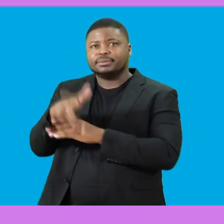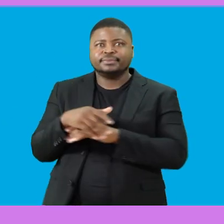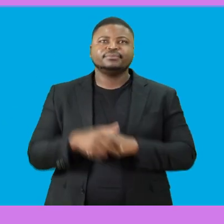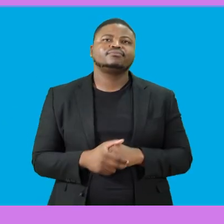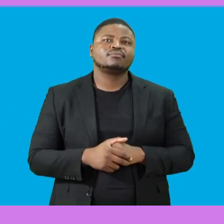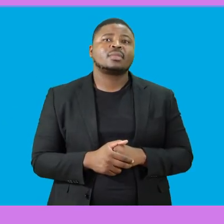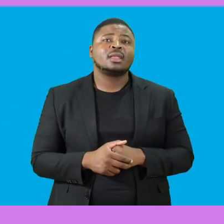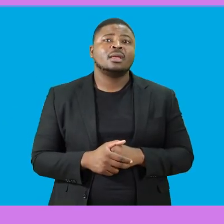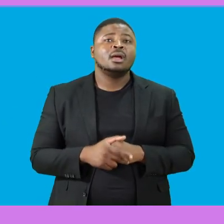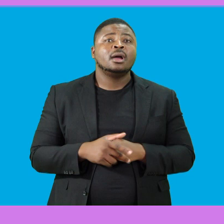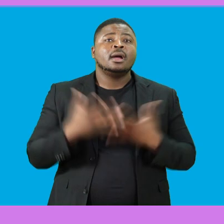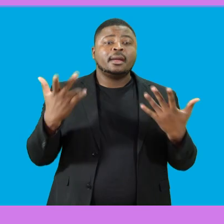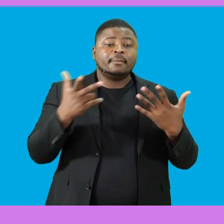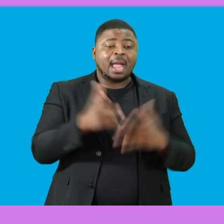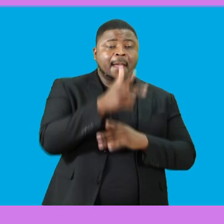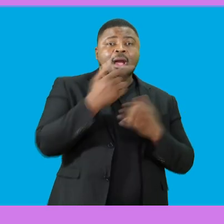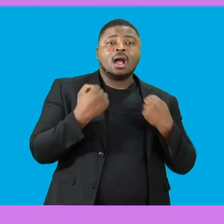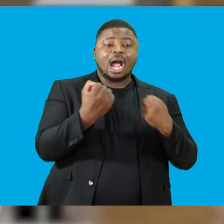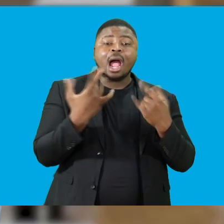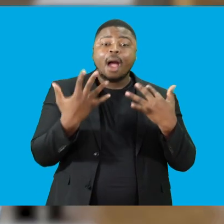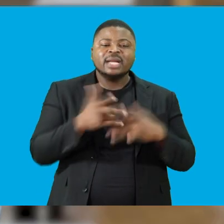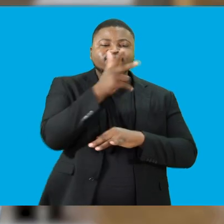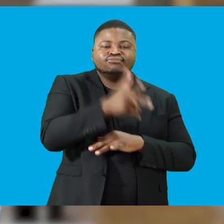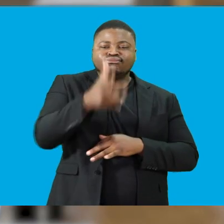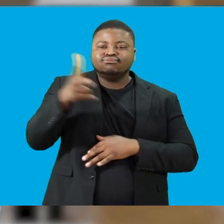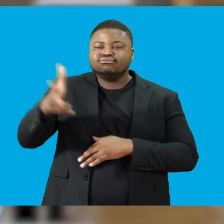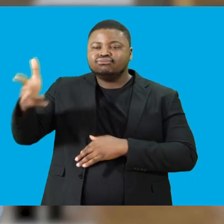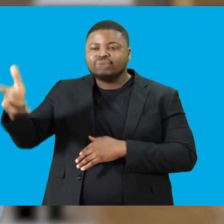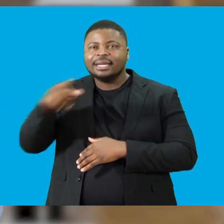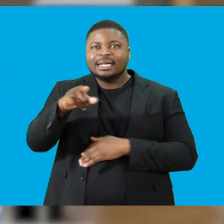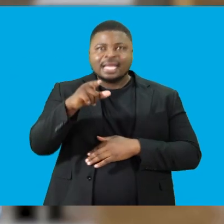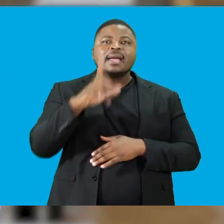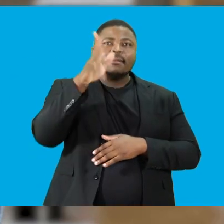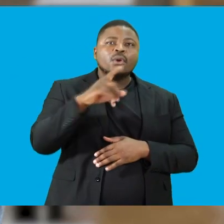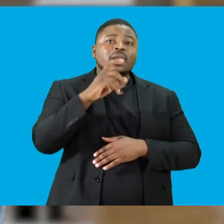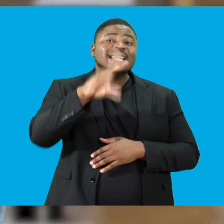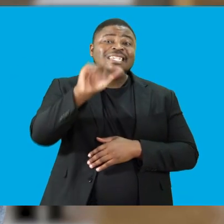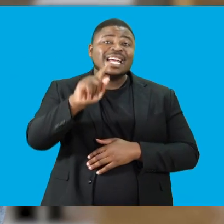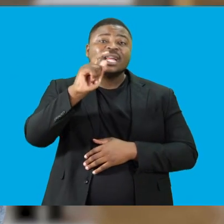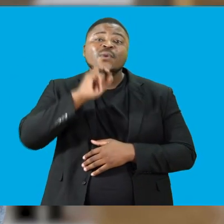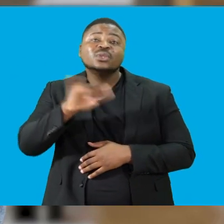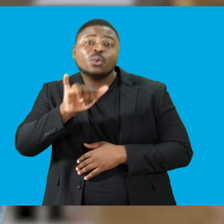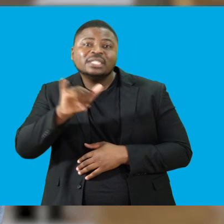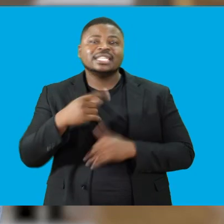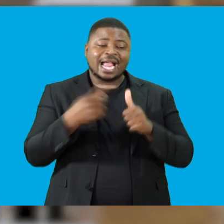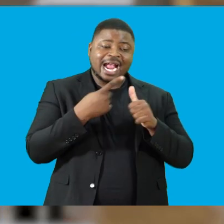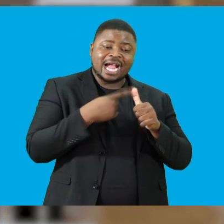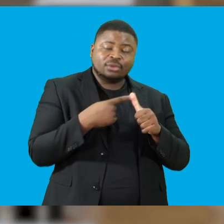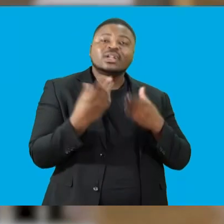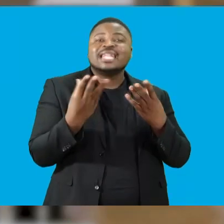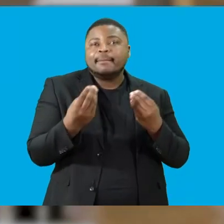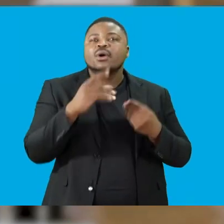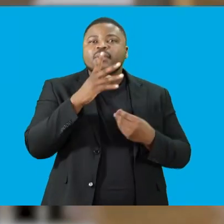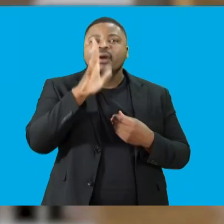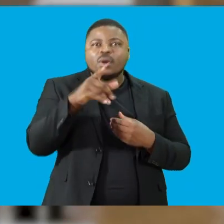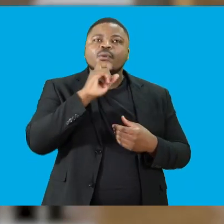parking lot. When we look at the number of cars in a parking lot and we want to know how many there are, then we have to count them. So it means the type of data is the counted one. So it